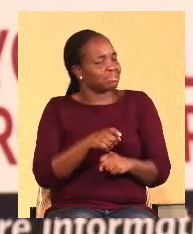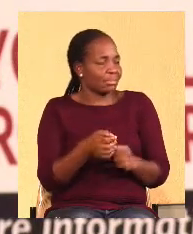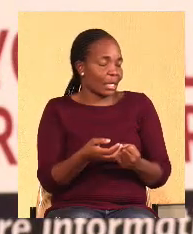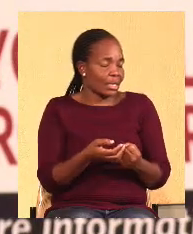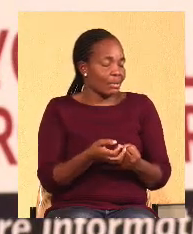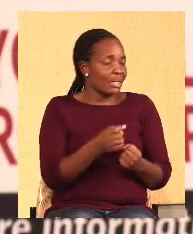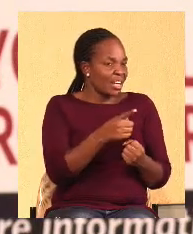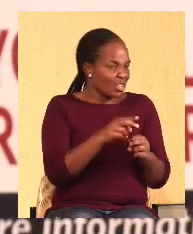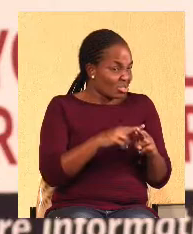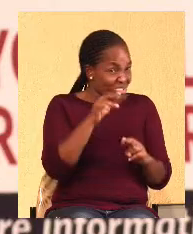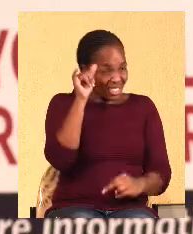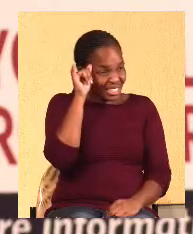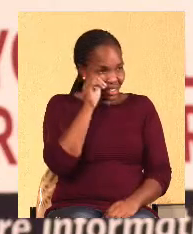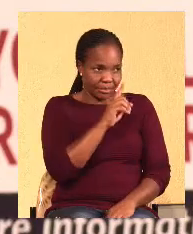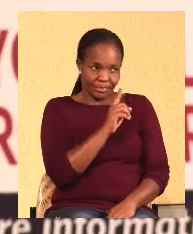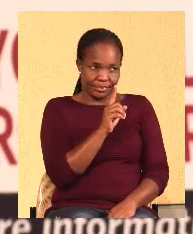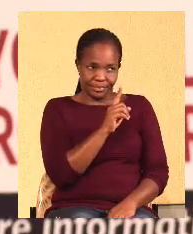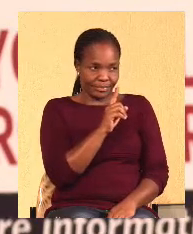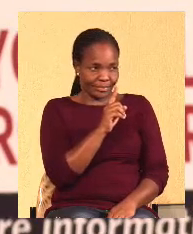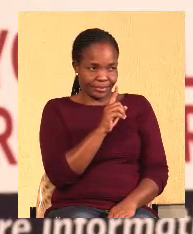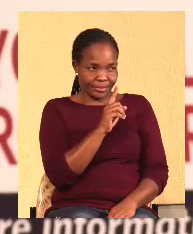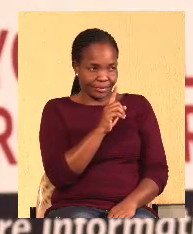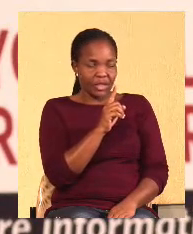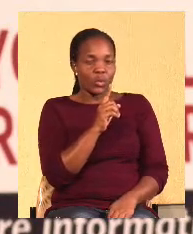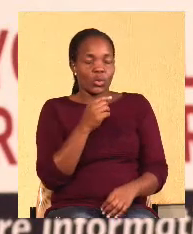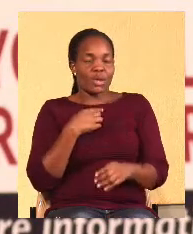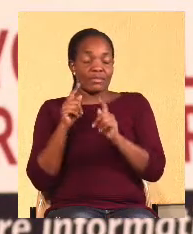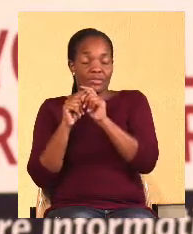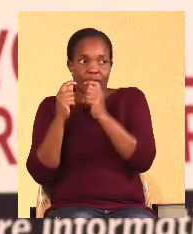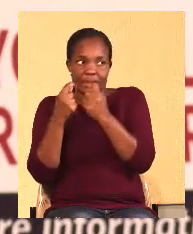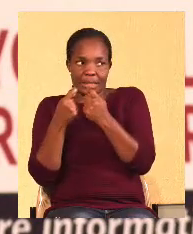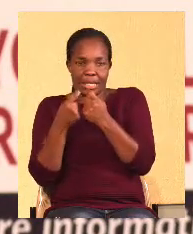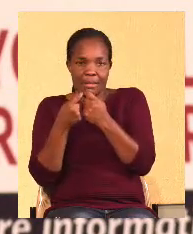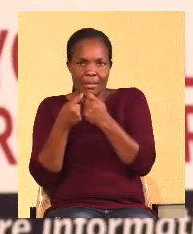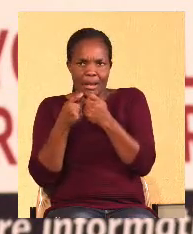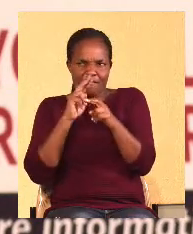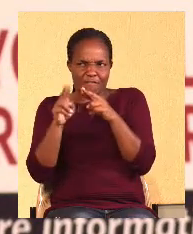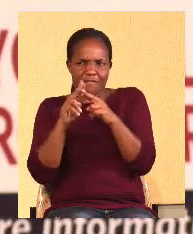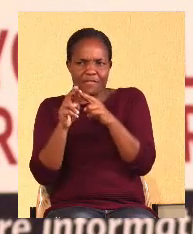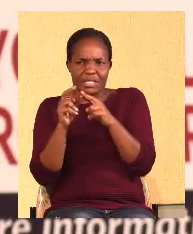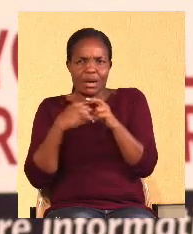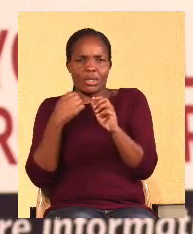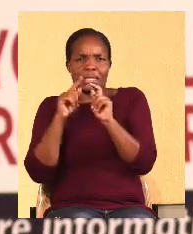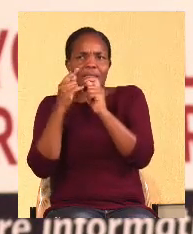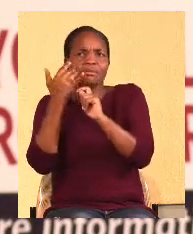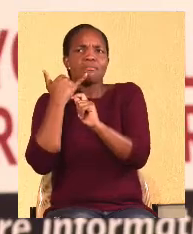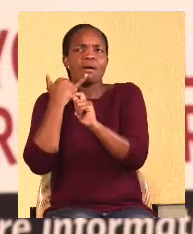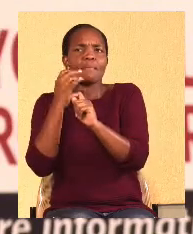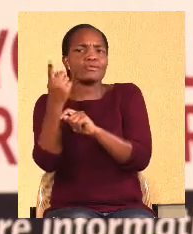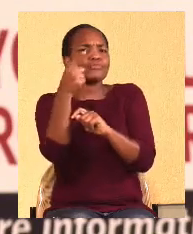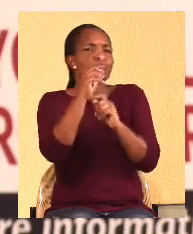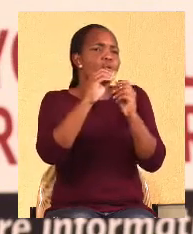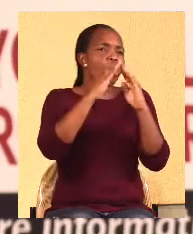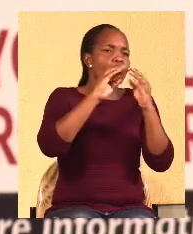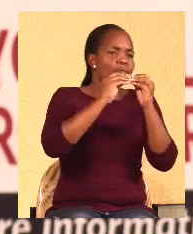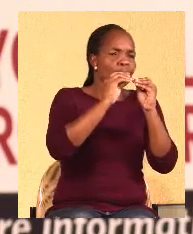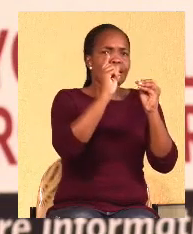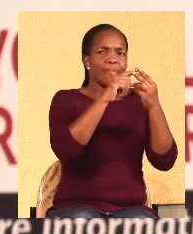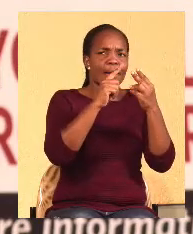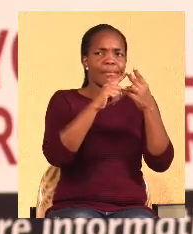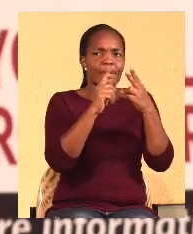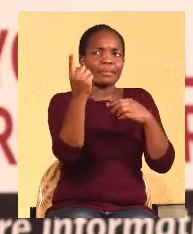have public transport, we send our response team to go and do the screening, or if they have